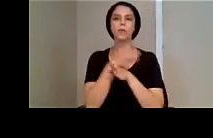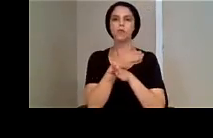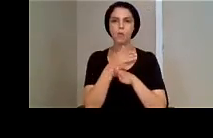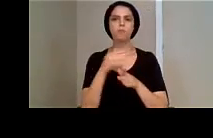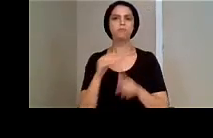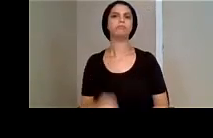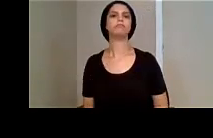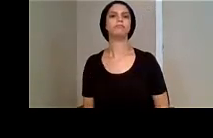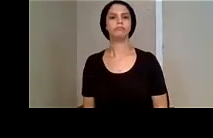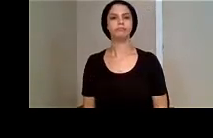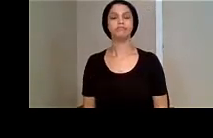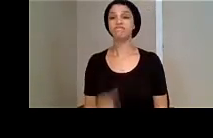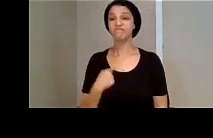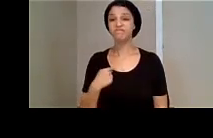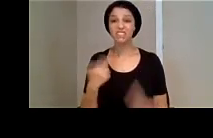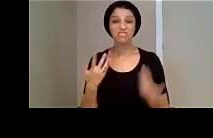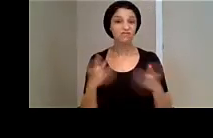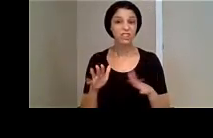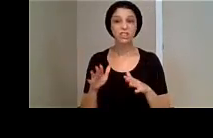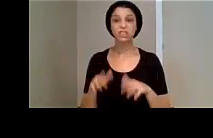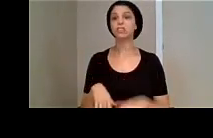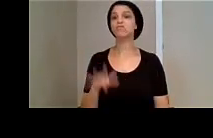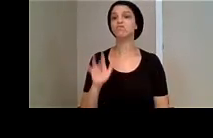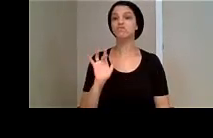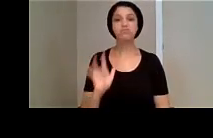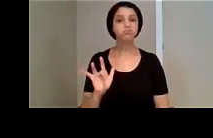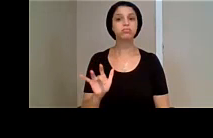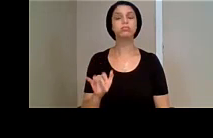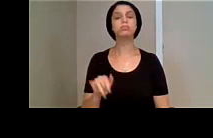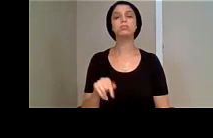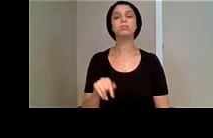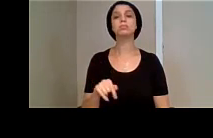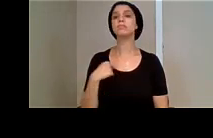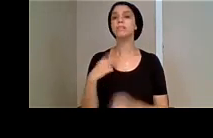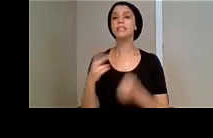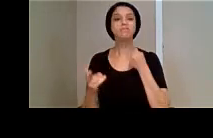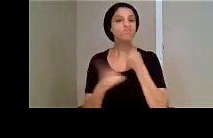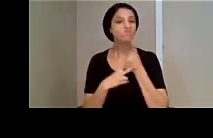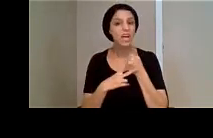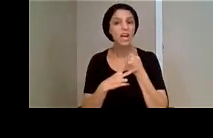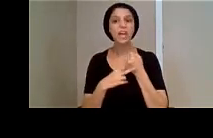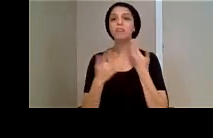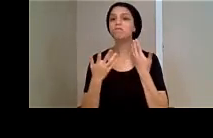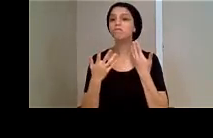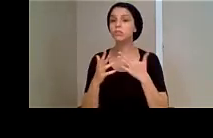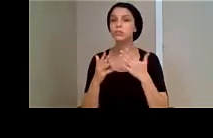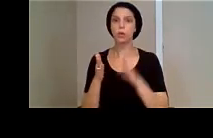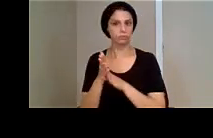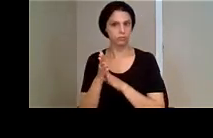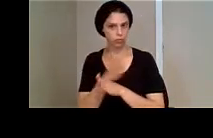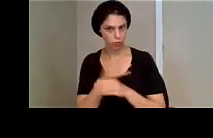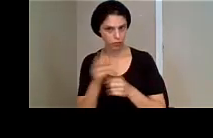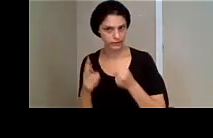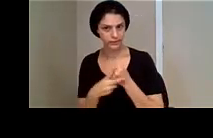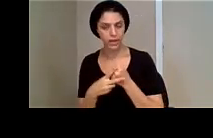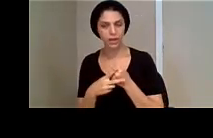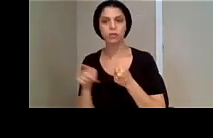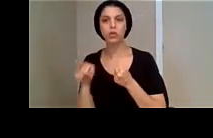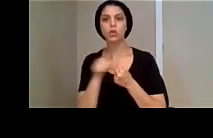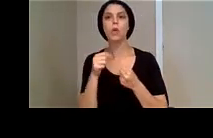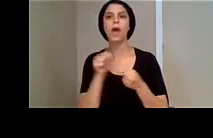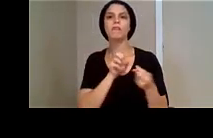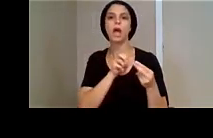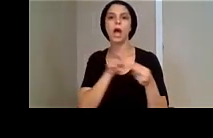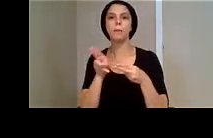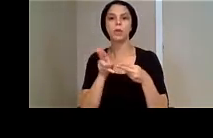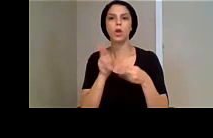record. When I'm done, I hit finish. Then I choose save. And before I hit save, just notice there is an upload media tab